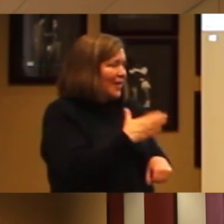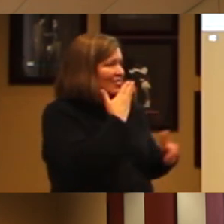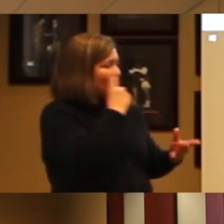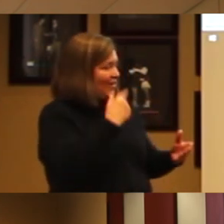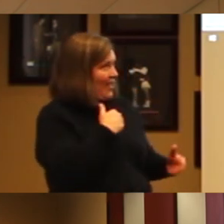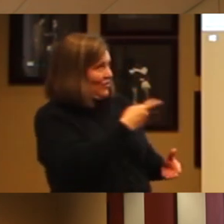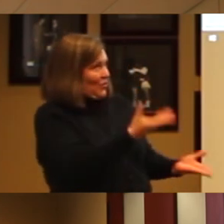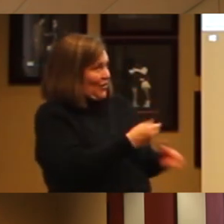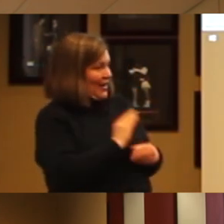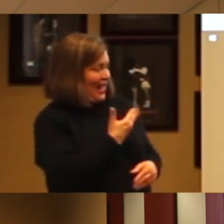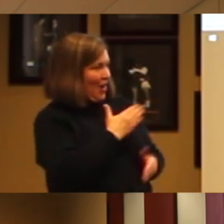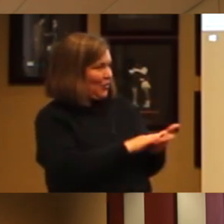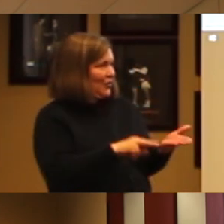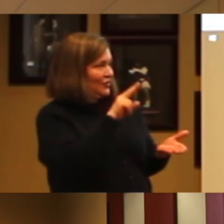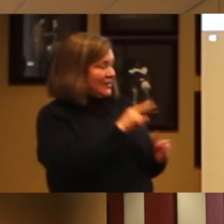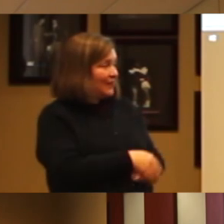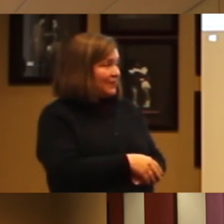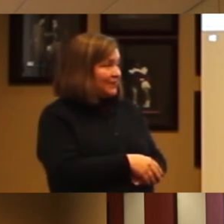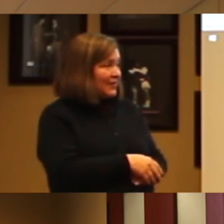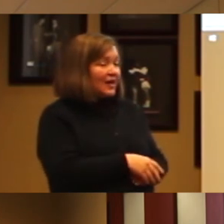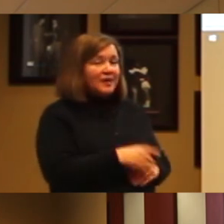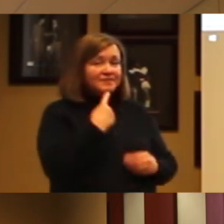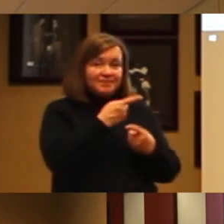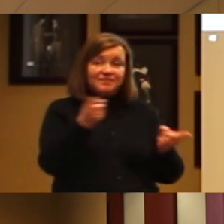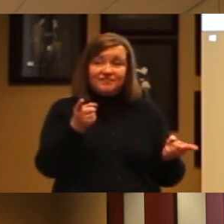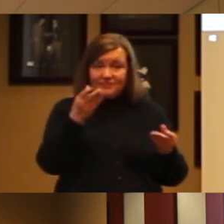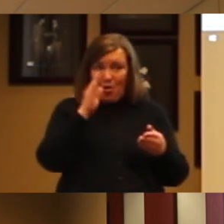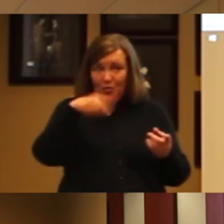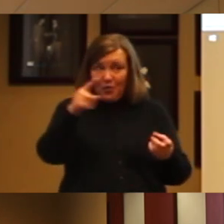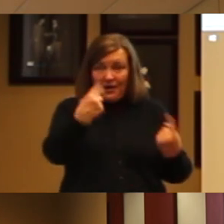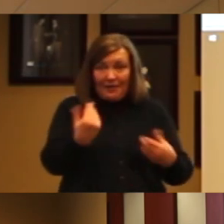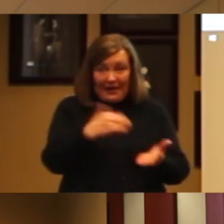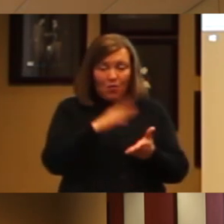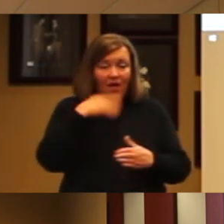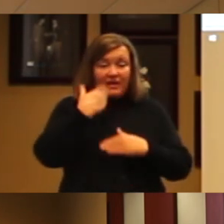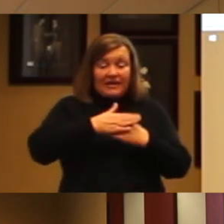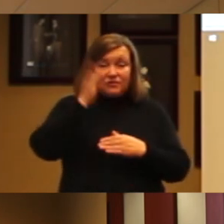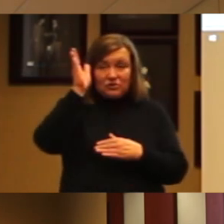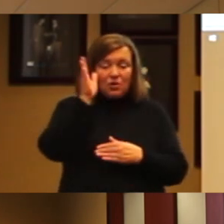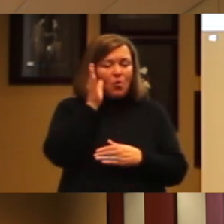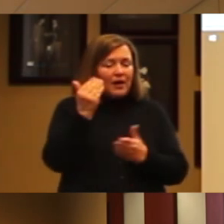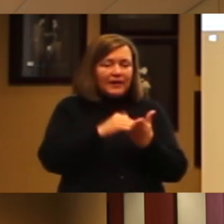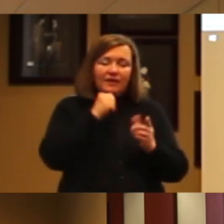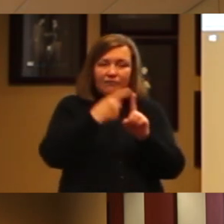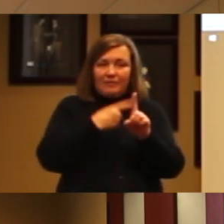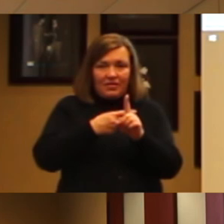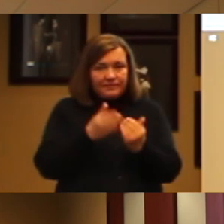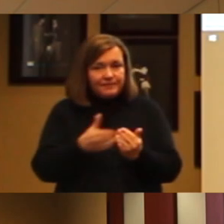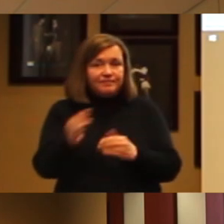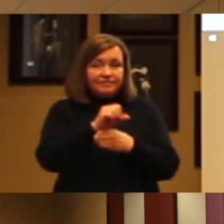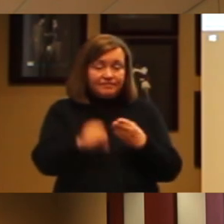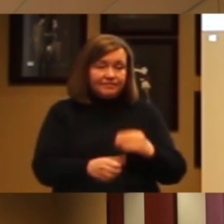university. So do come back. We have our next presentation. We're gonna keep having them all semester long. We